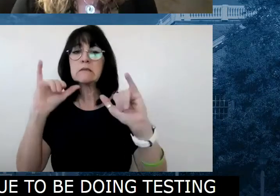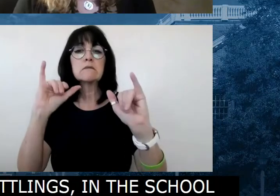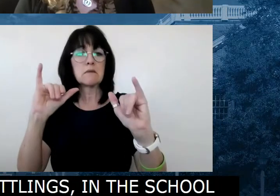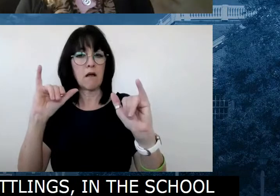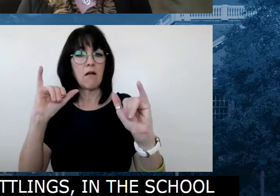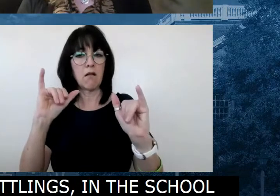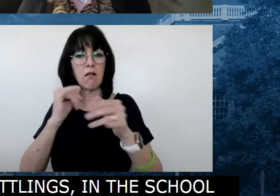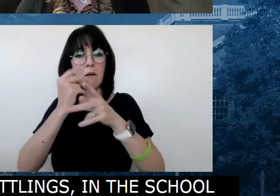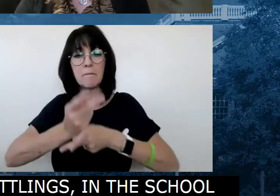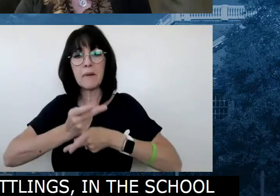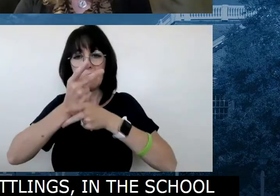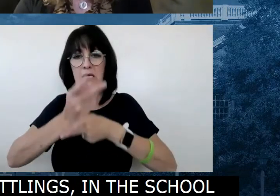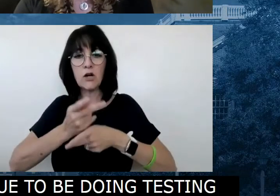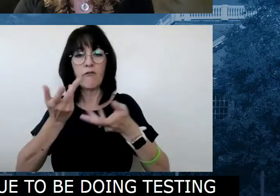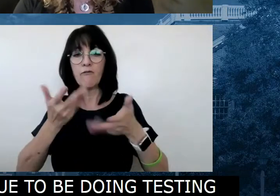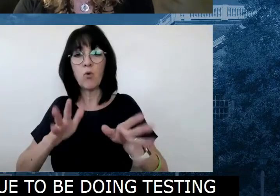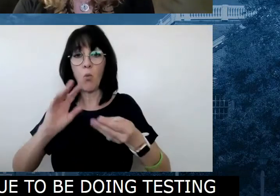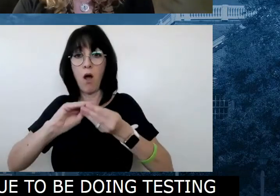unvaccinated.